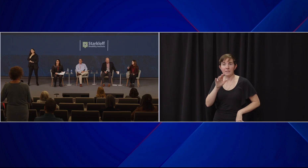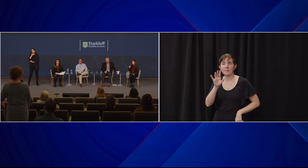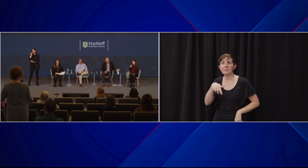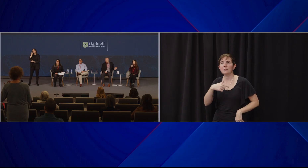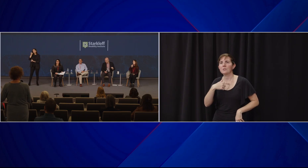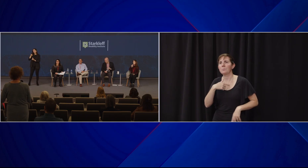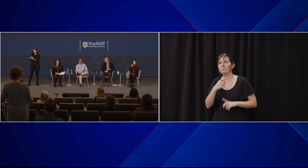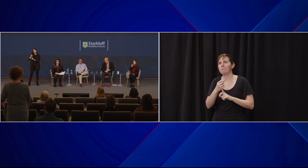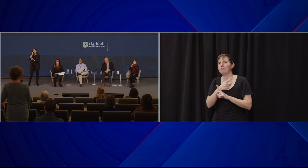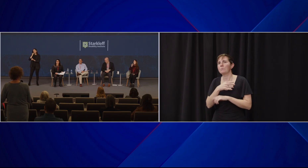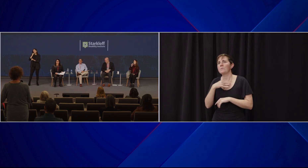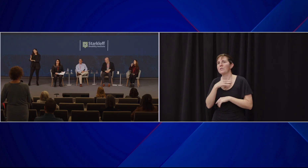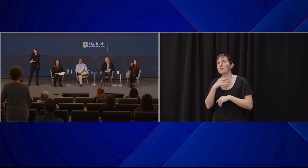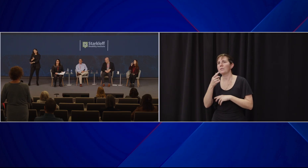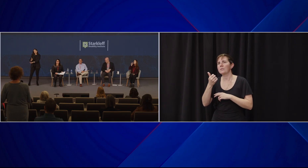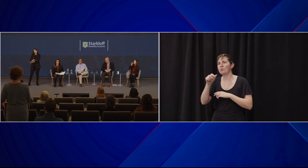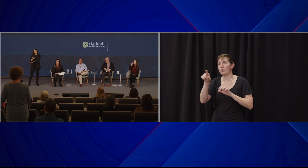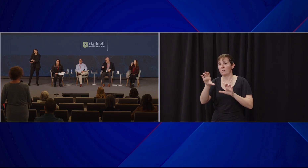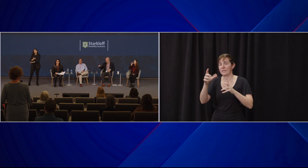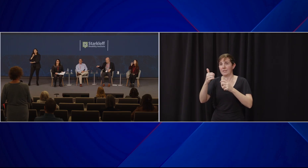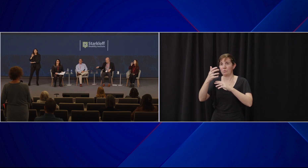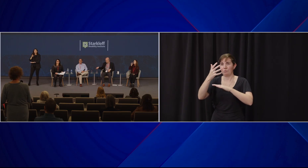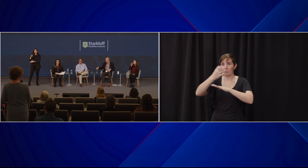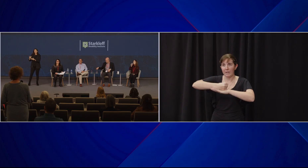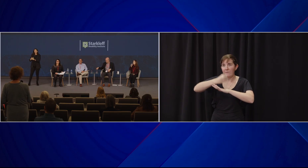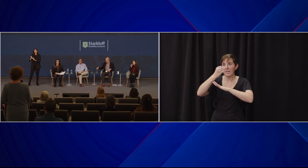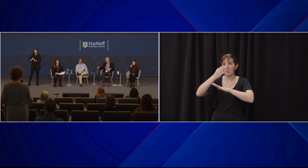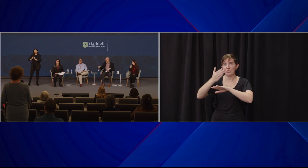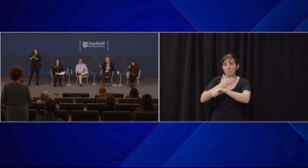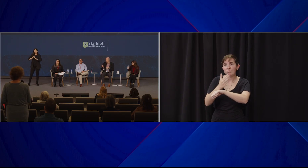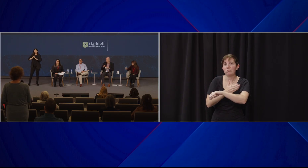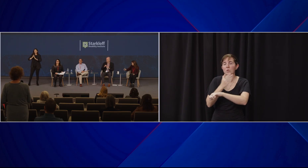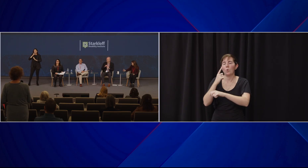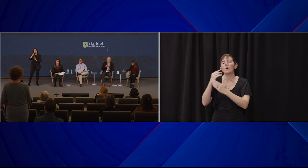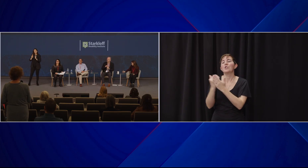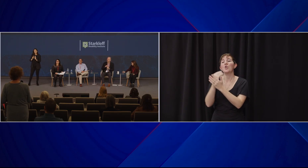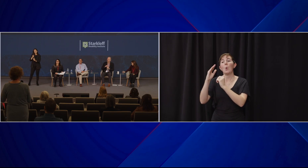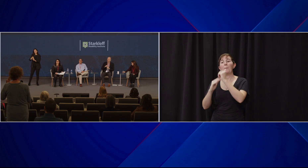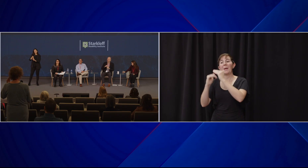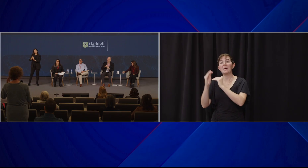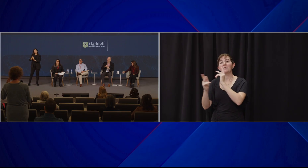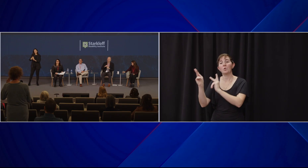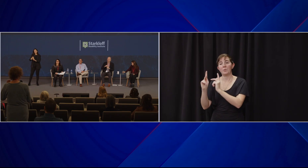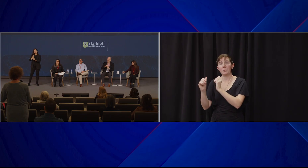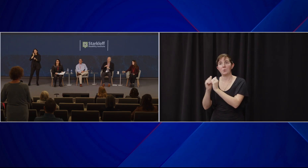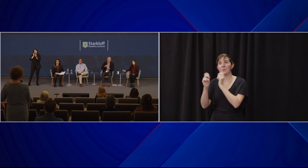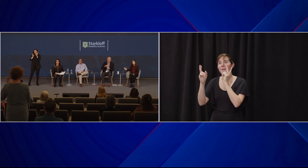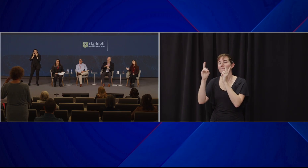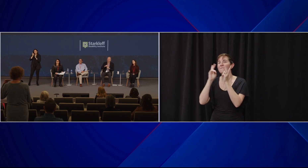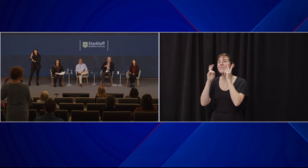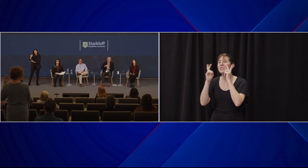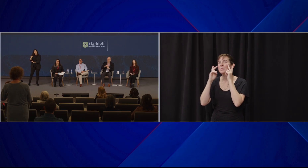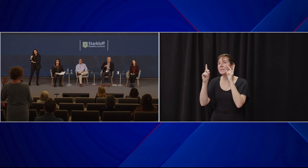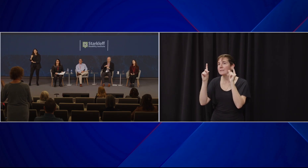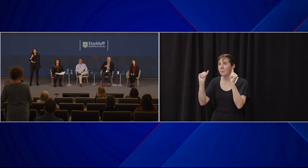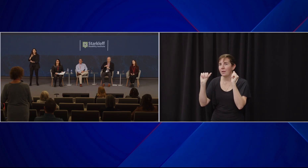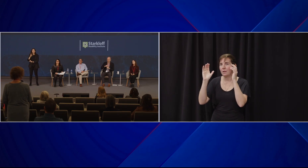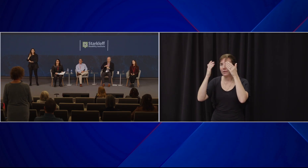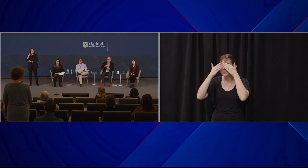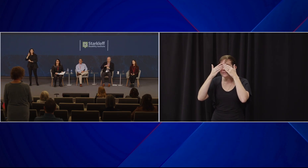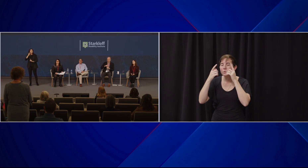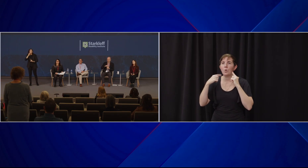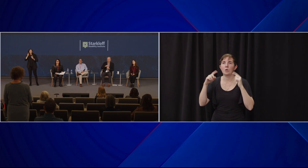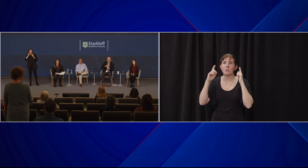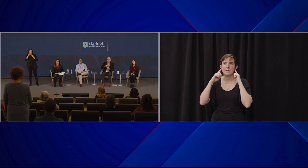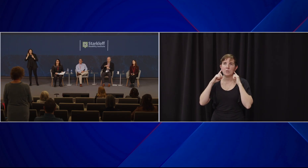you had done any renovations or any new builds for people who have visual disabilities or